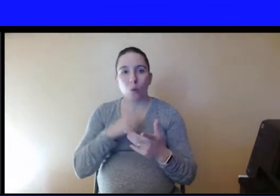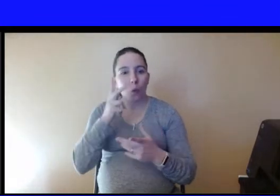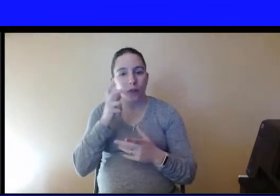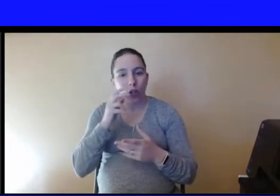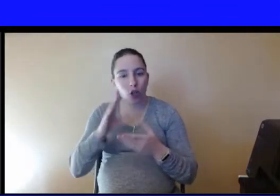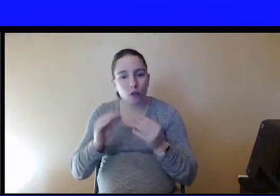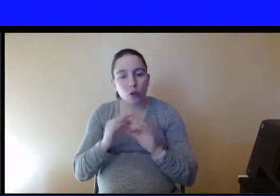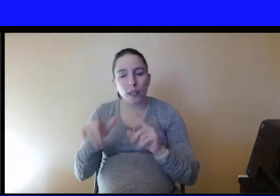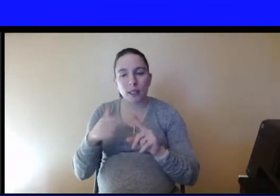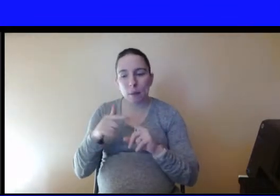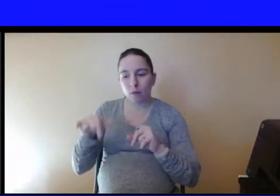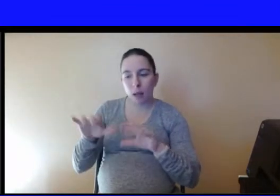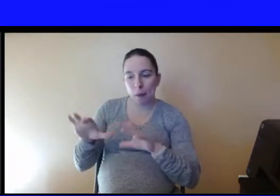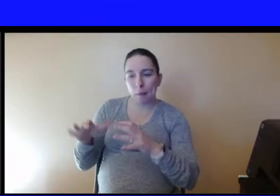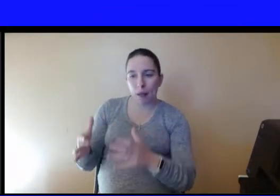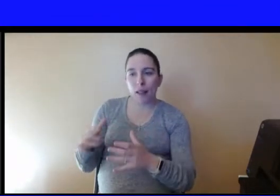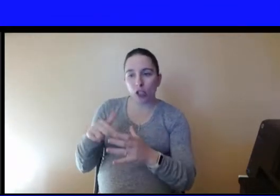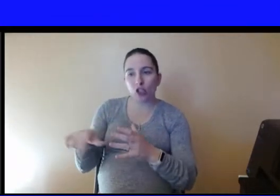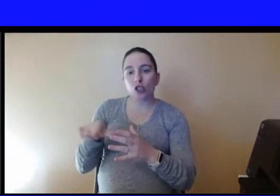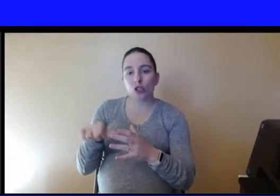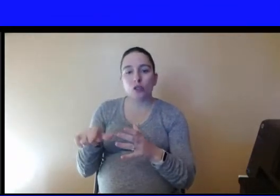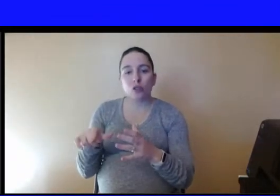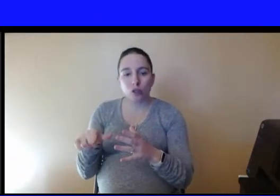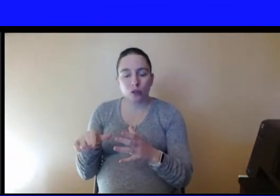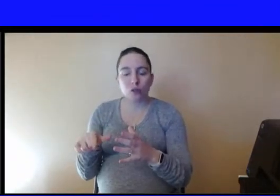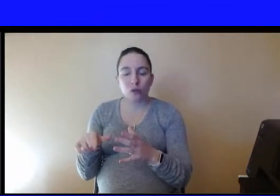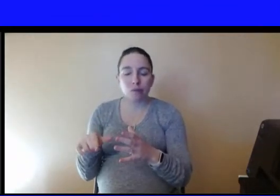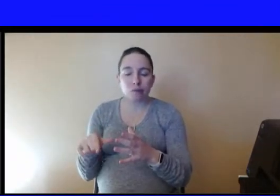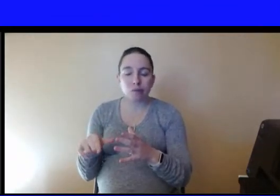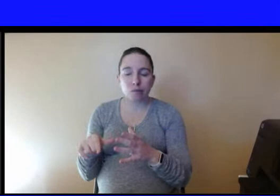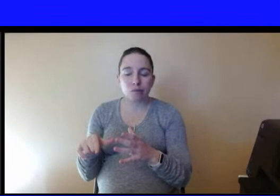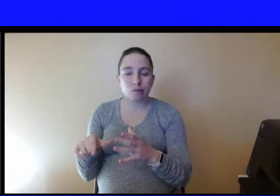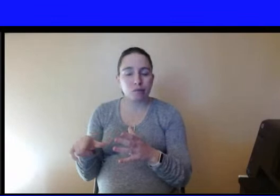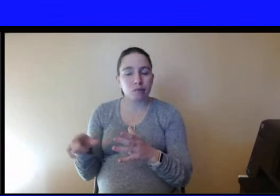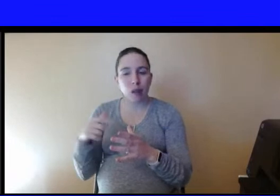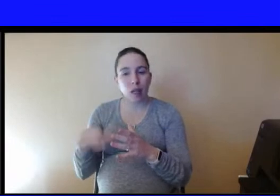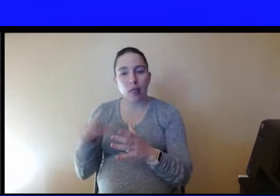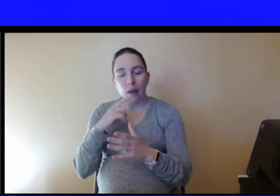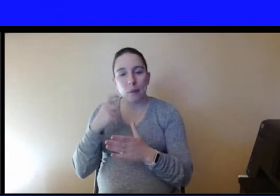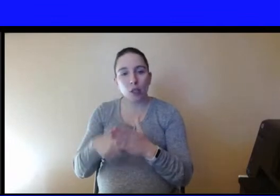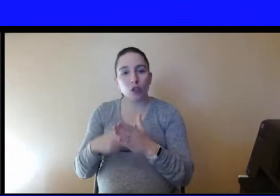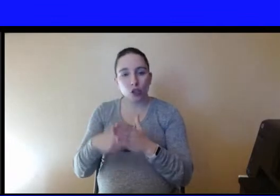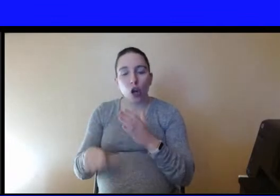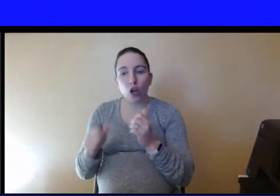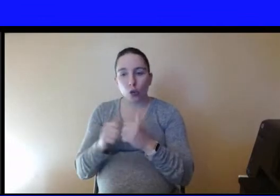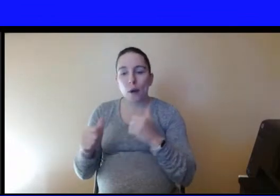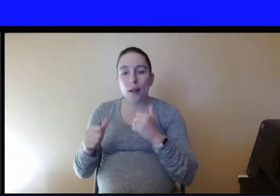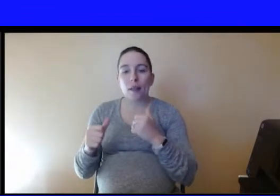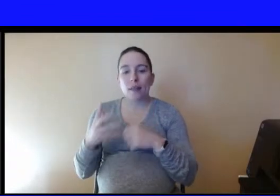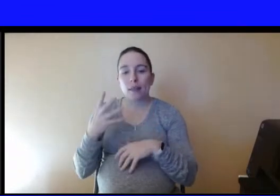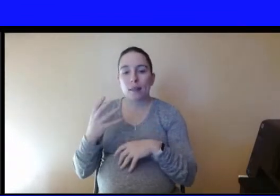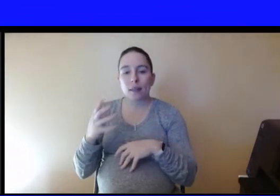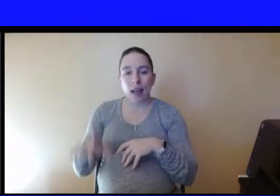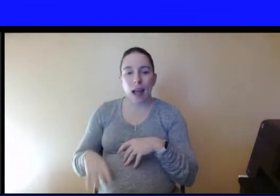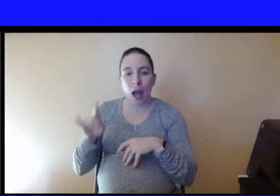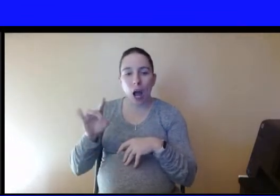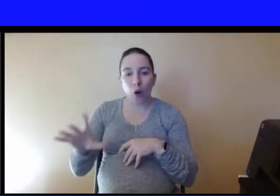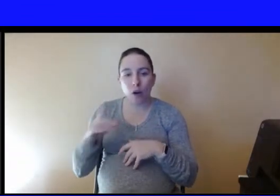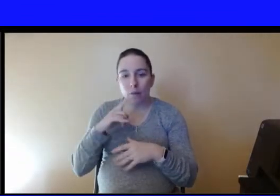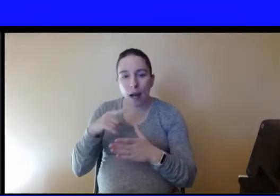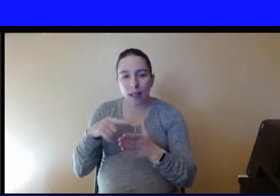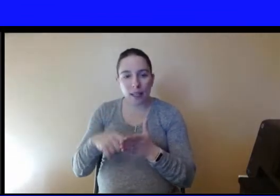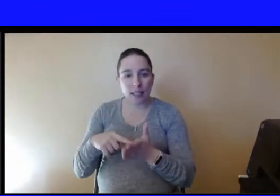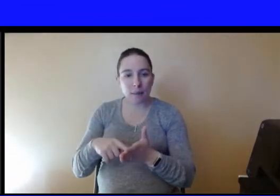check what their out-of-pocket is going to be, compare what the out-of-pocket might be between different providers, and then make an